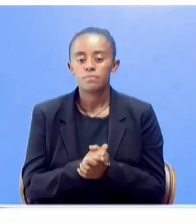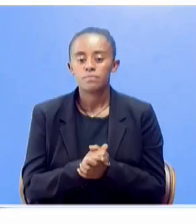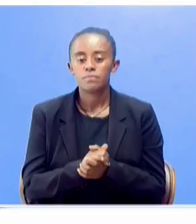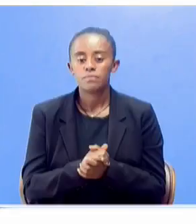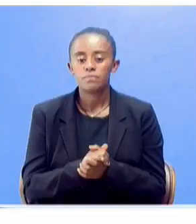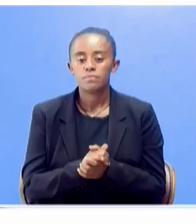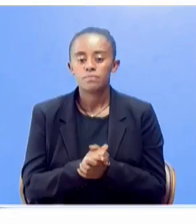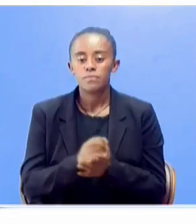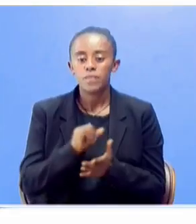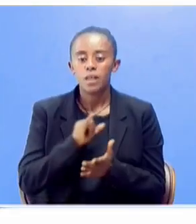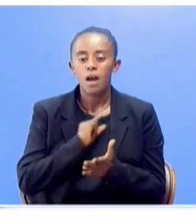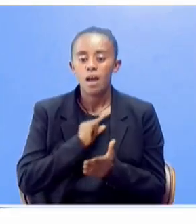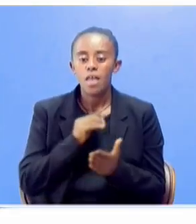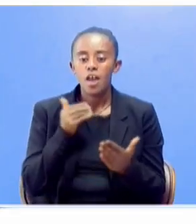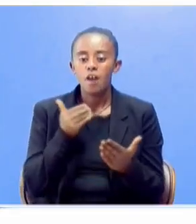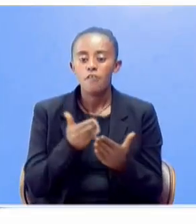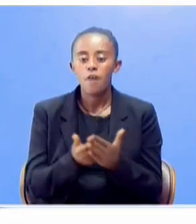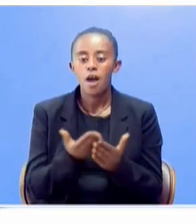arrived